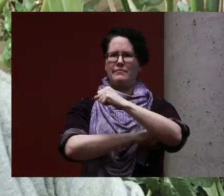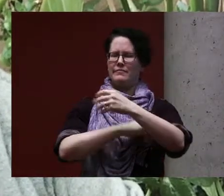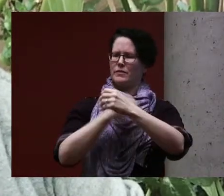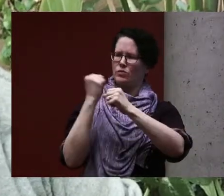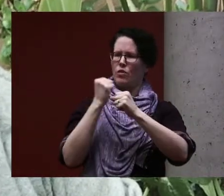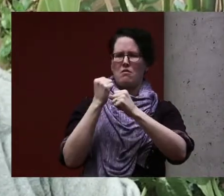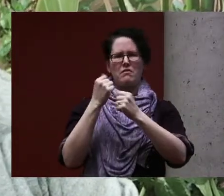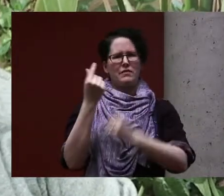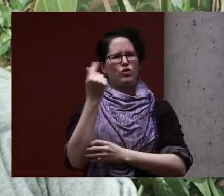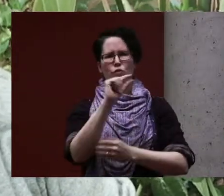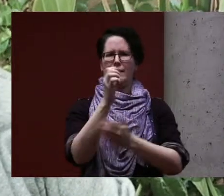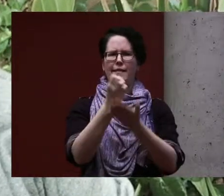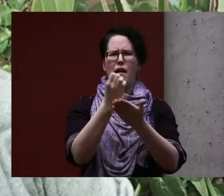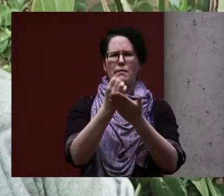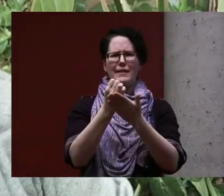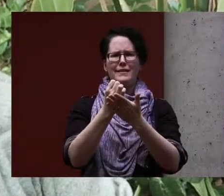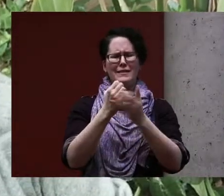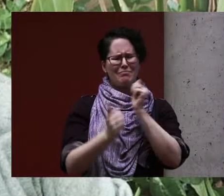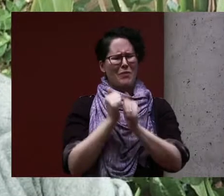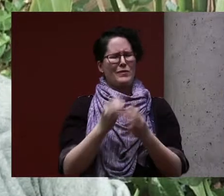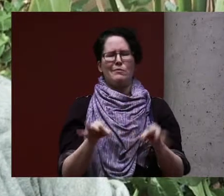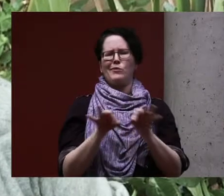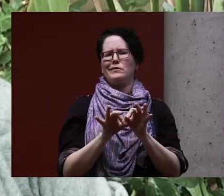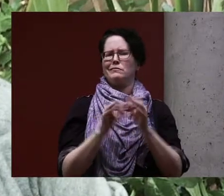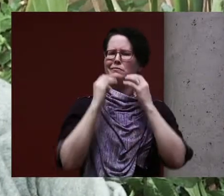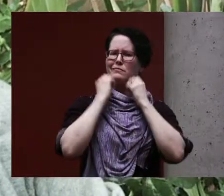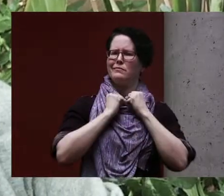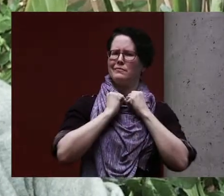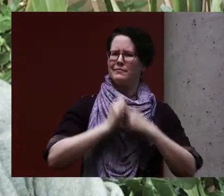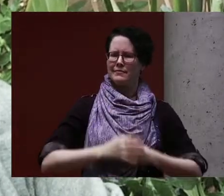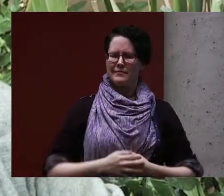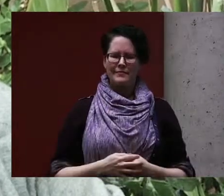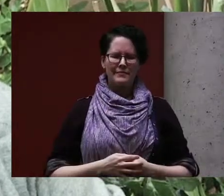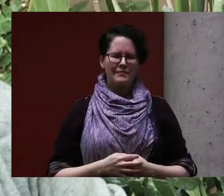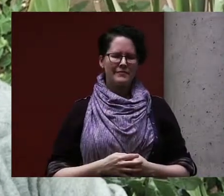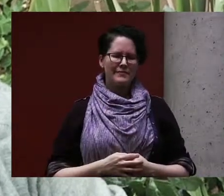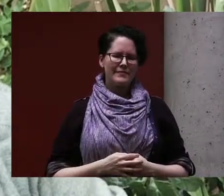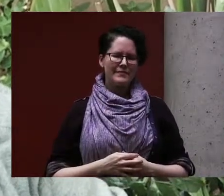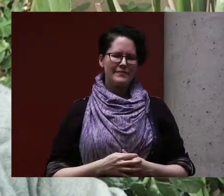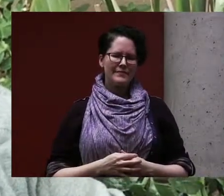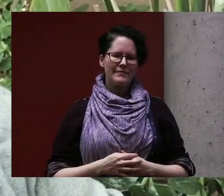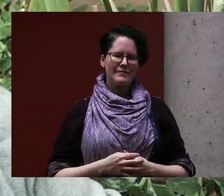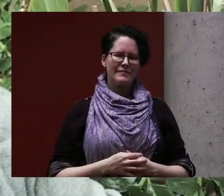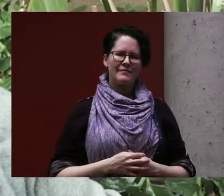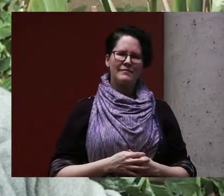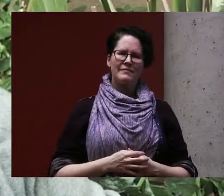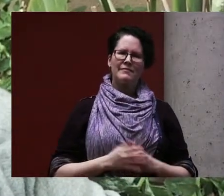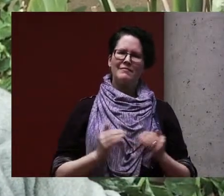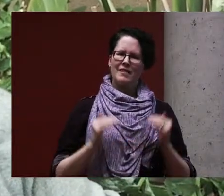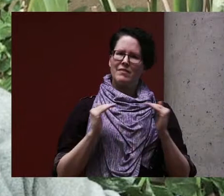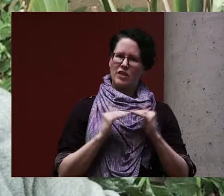a new green economy. It's also one of the hallmarks of